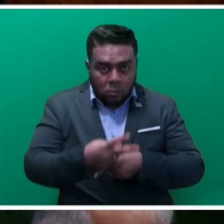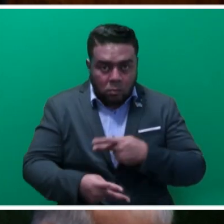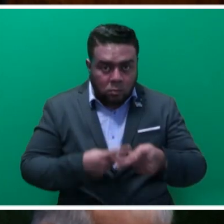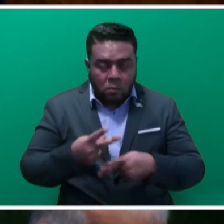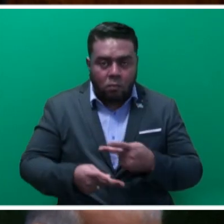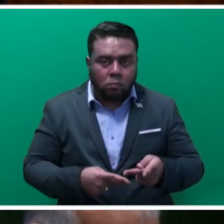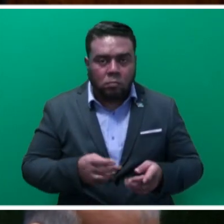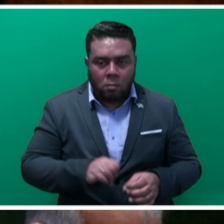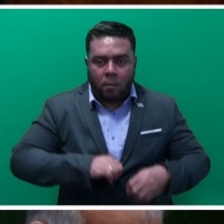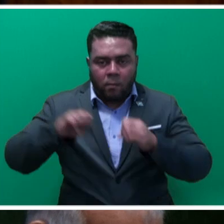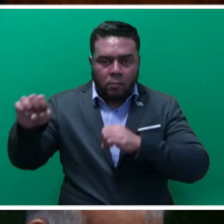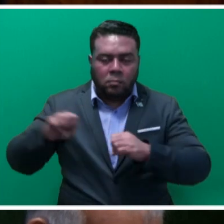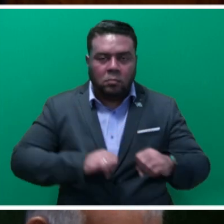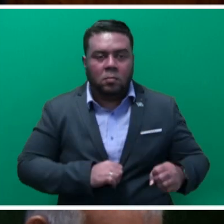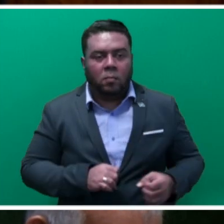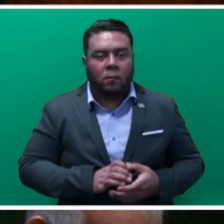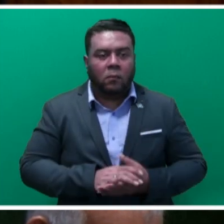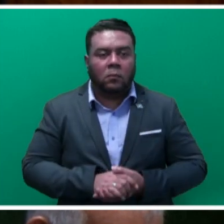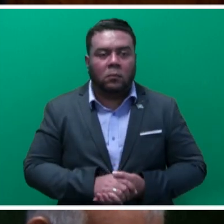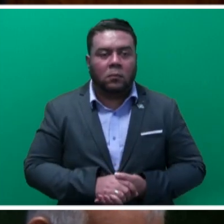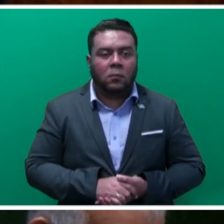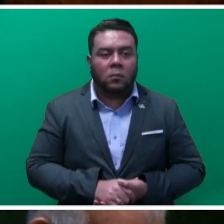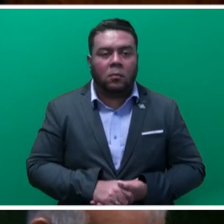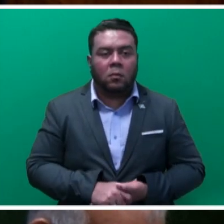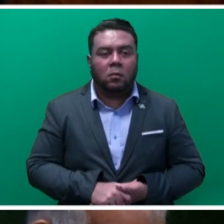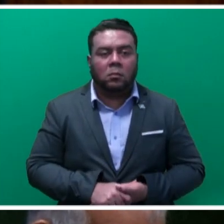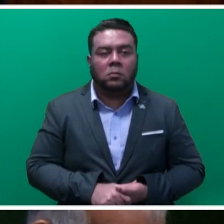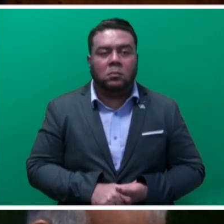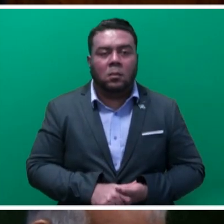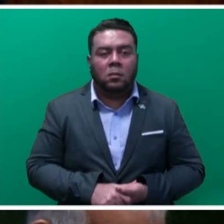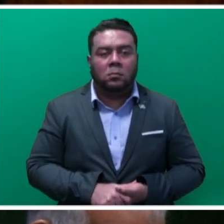On agriculture export-related projects